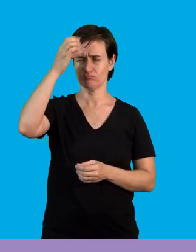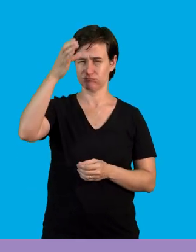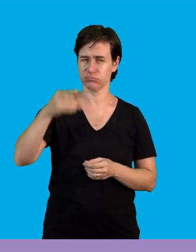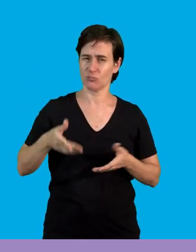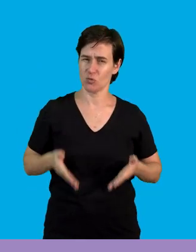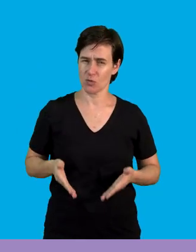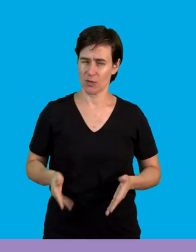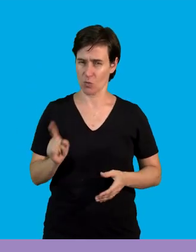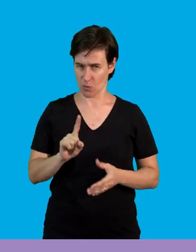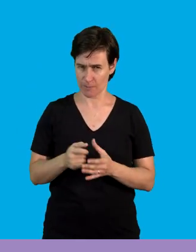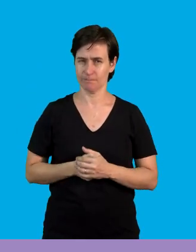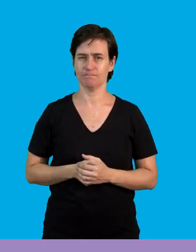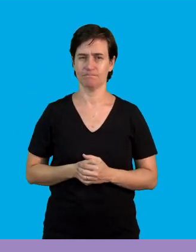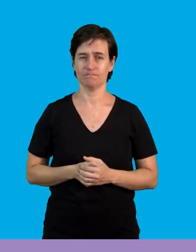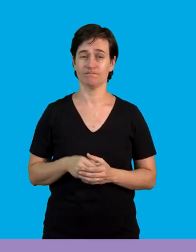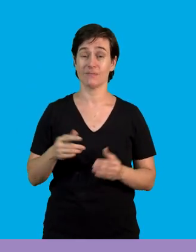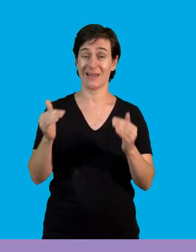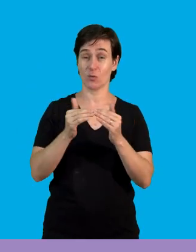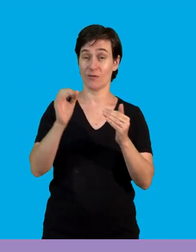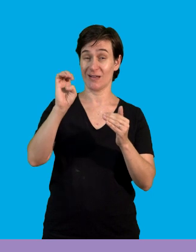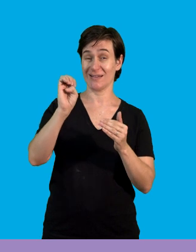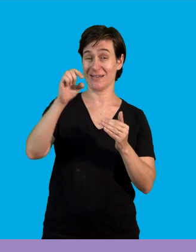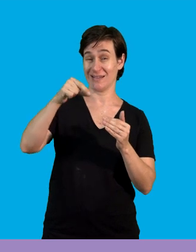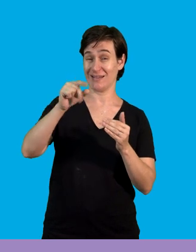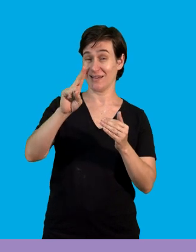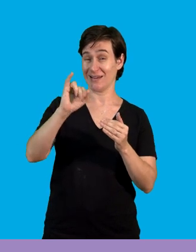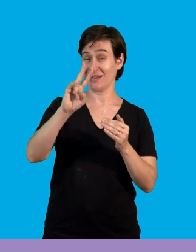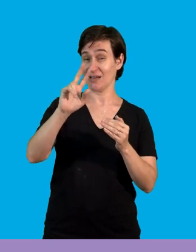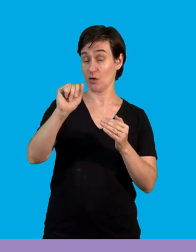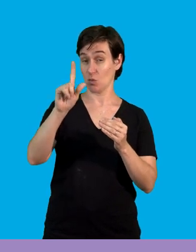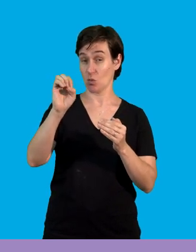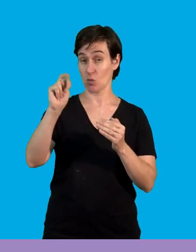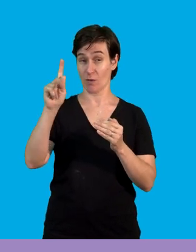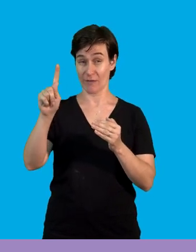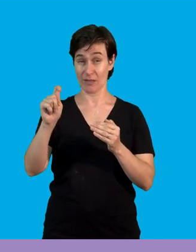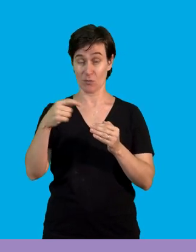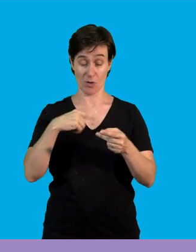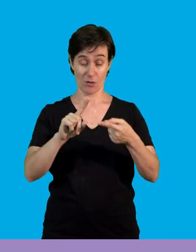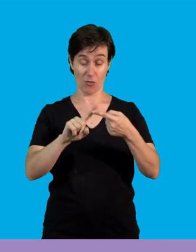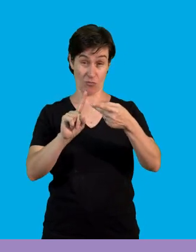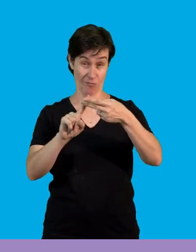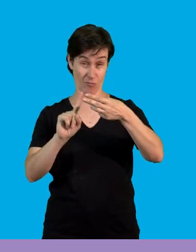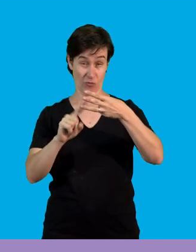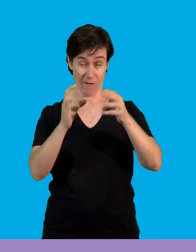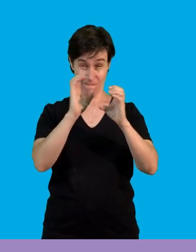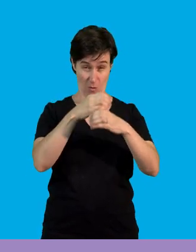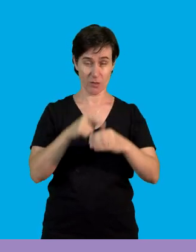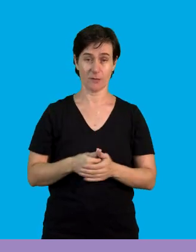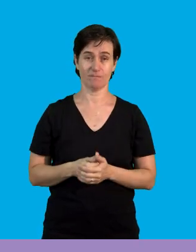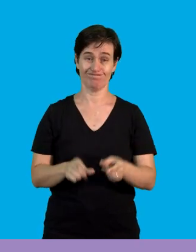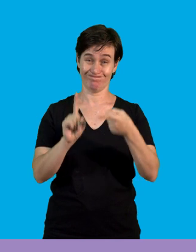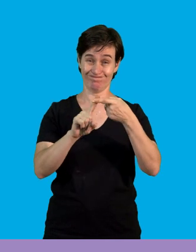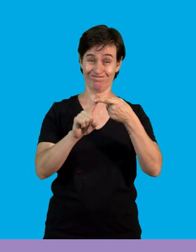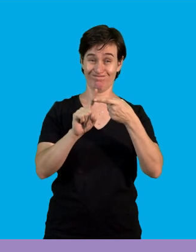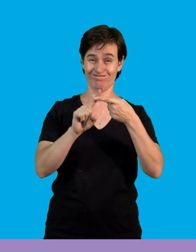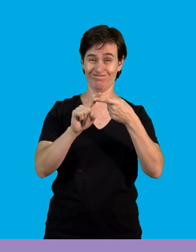So our concept map for today, we are doing equivalent fractions, and they are divided into 3